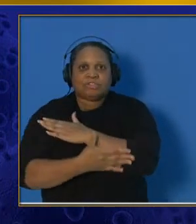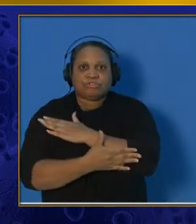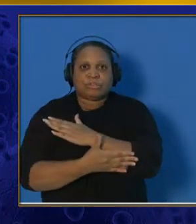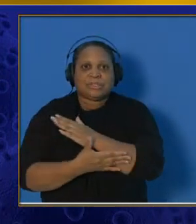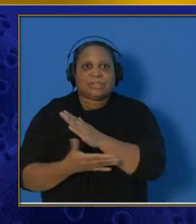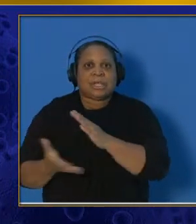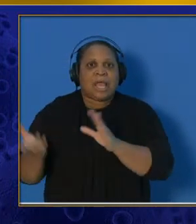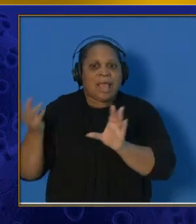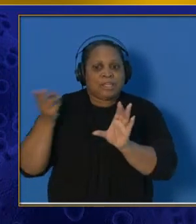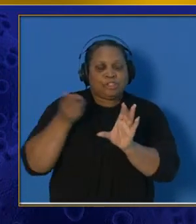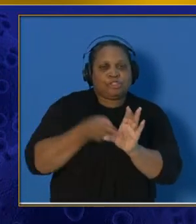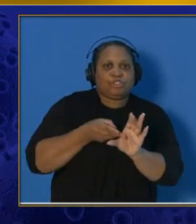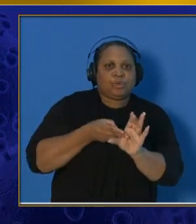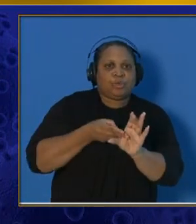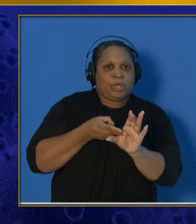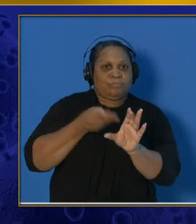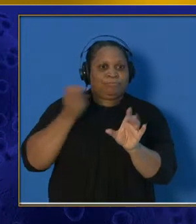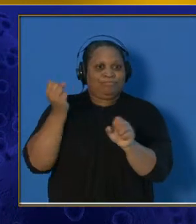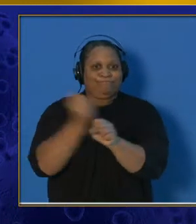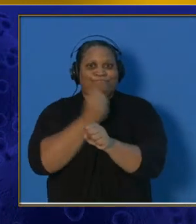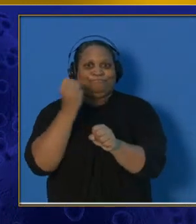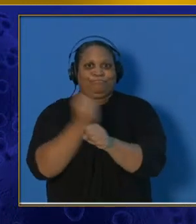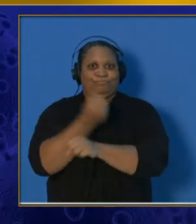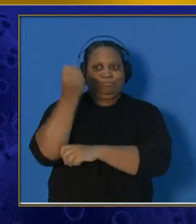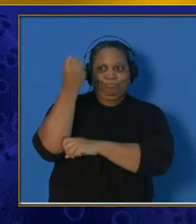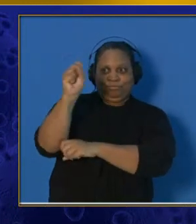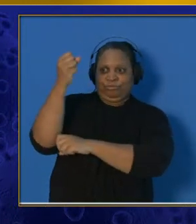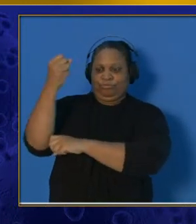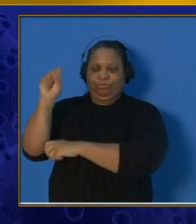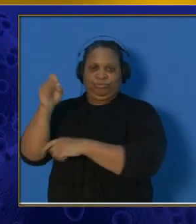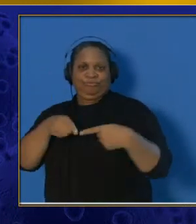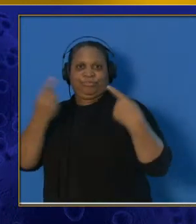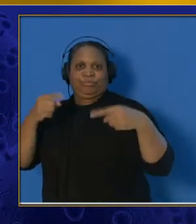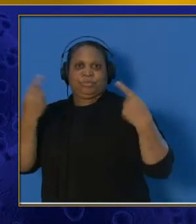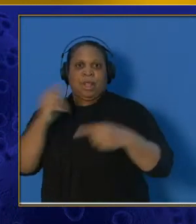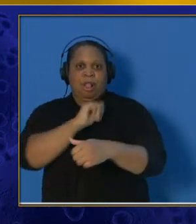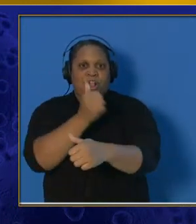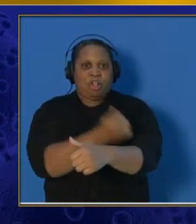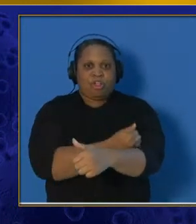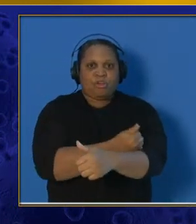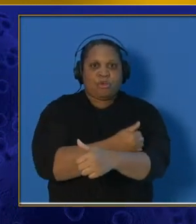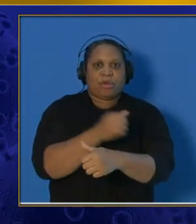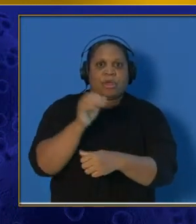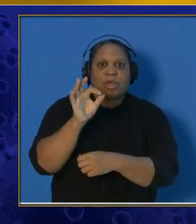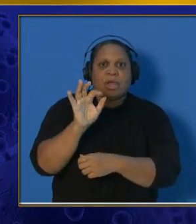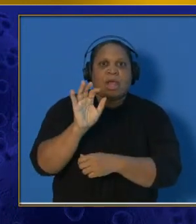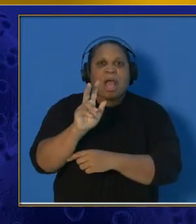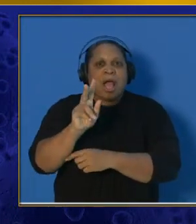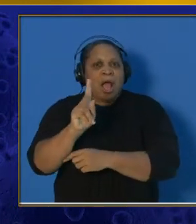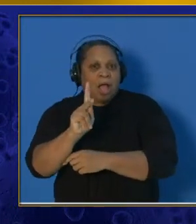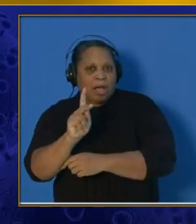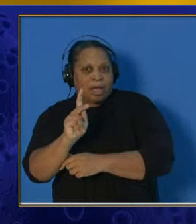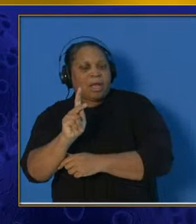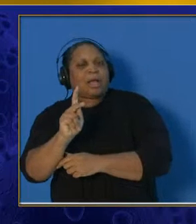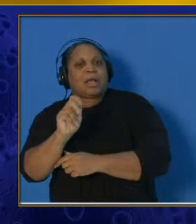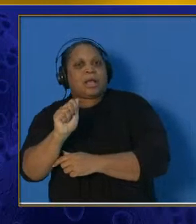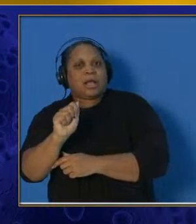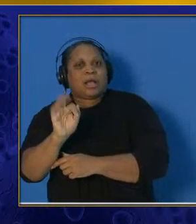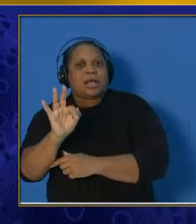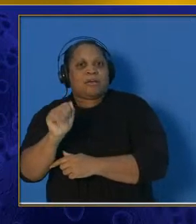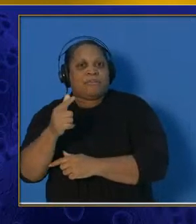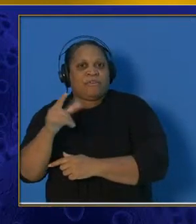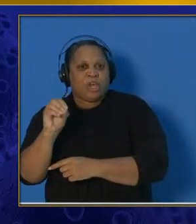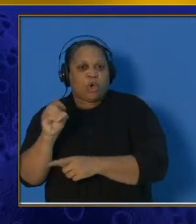joined the fight against oppressive authorities. Dr. Karama-Kafego was a consultant to the